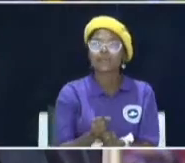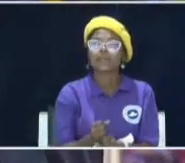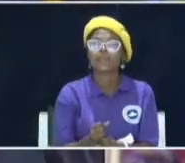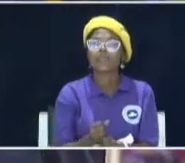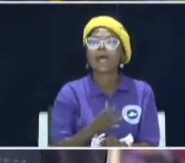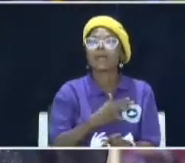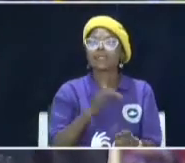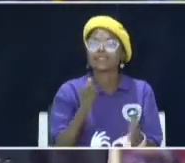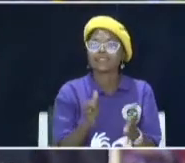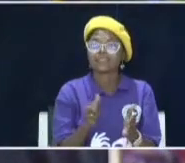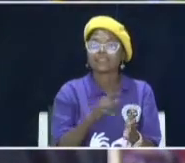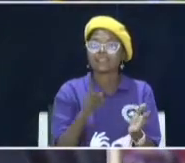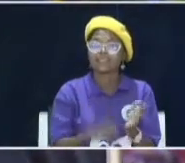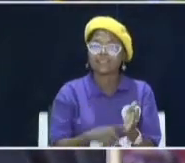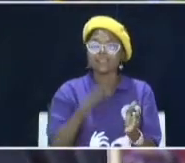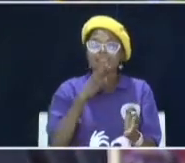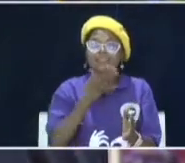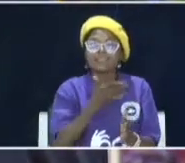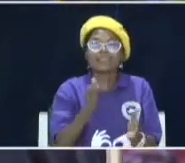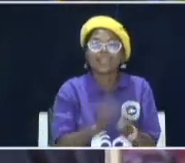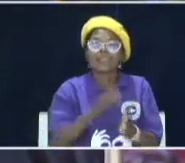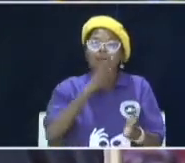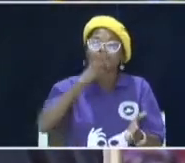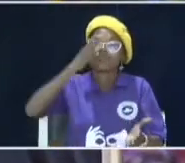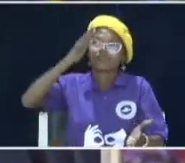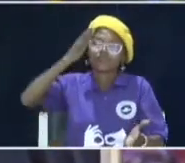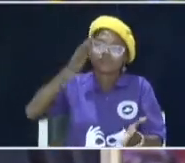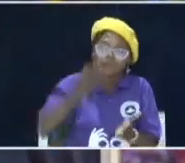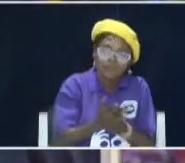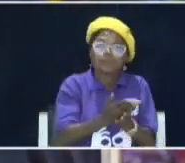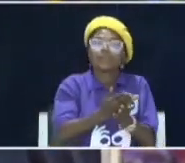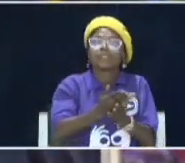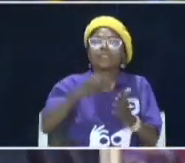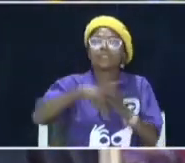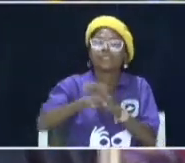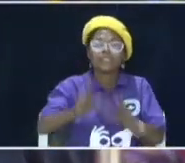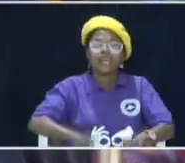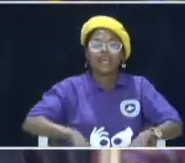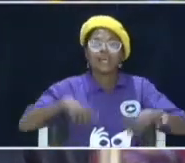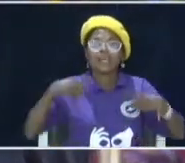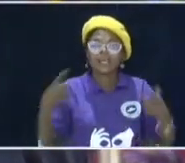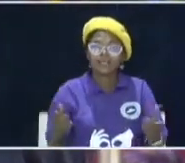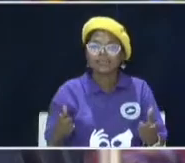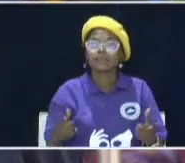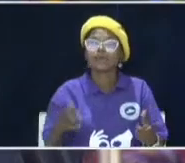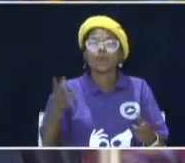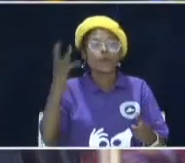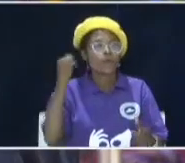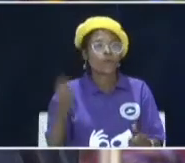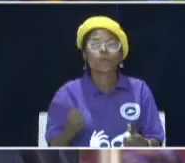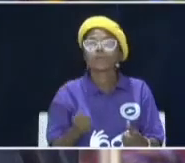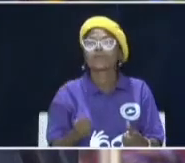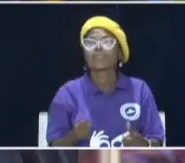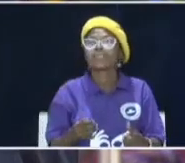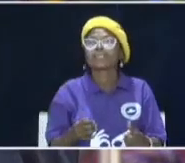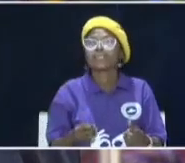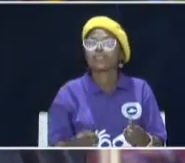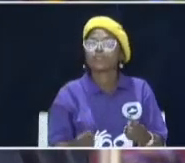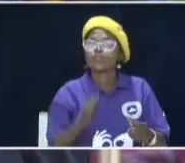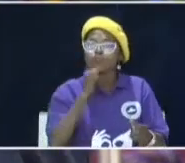dissertation that had been stagnated was revived. She received 6